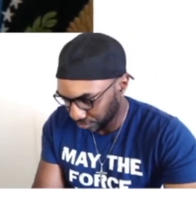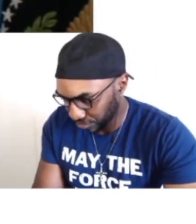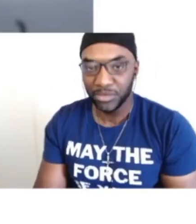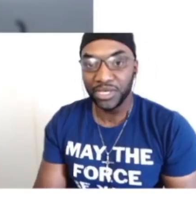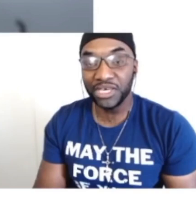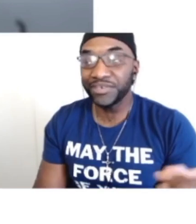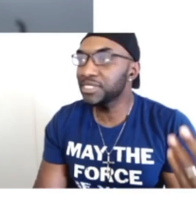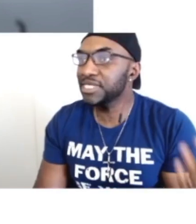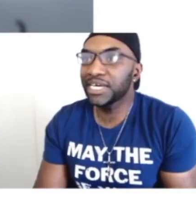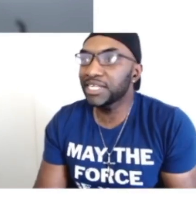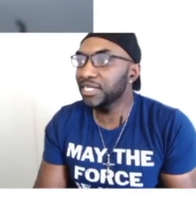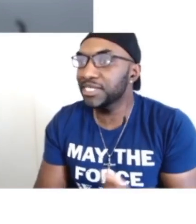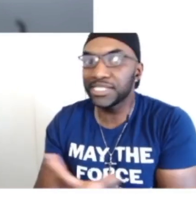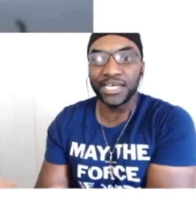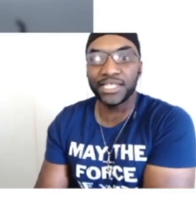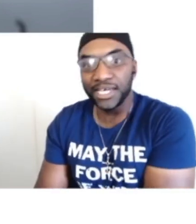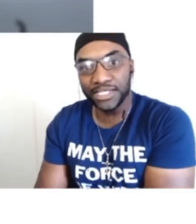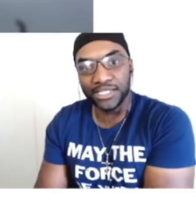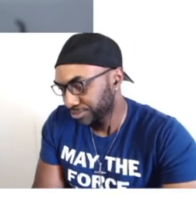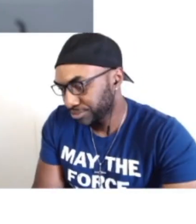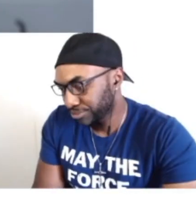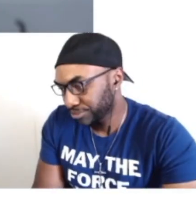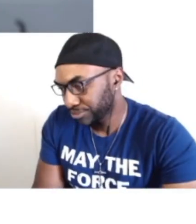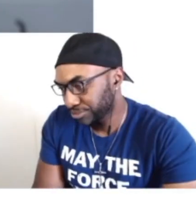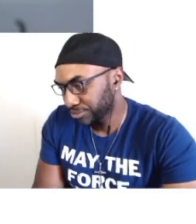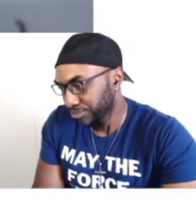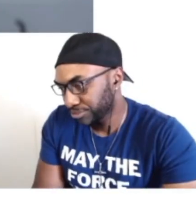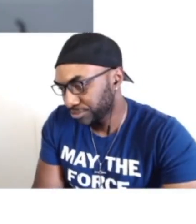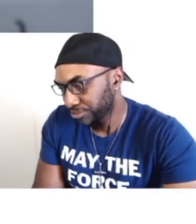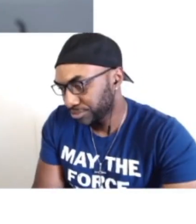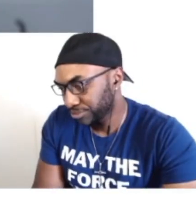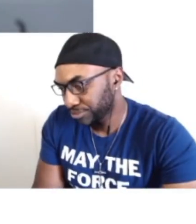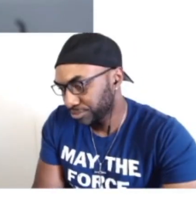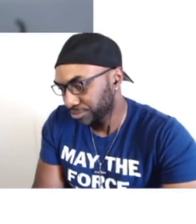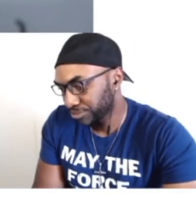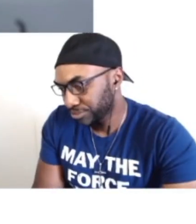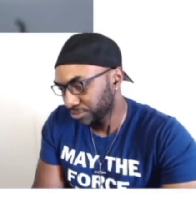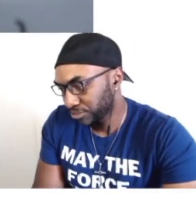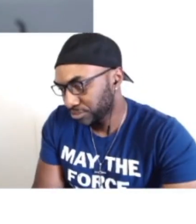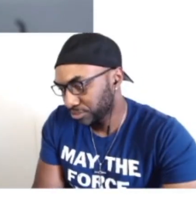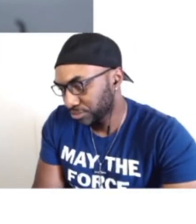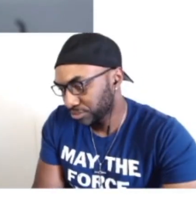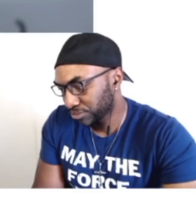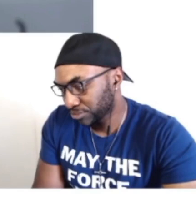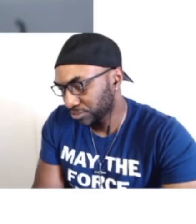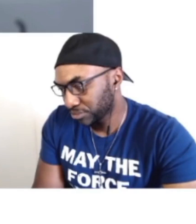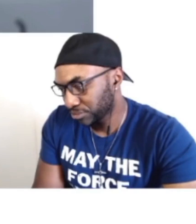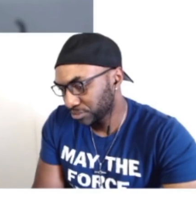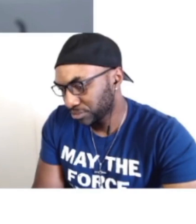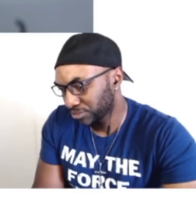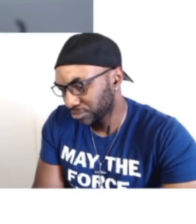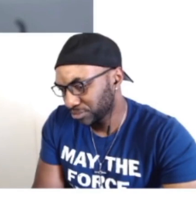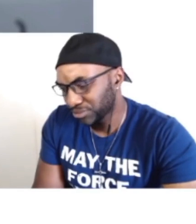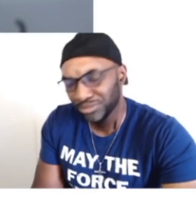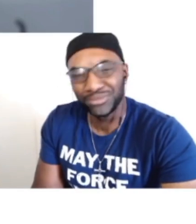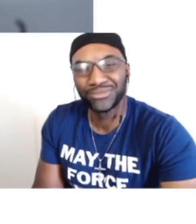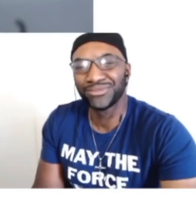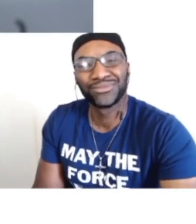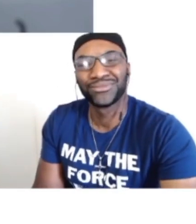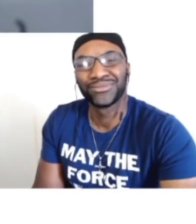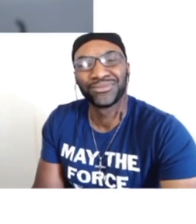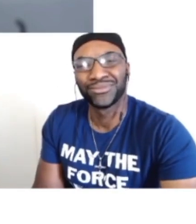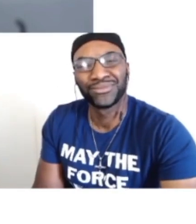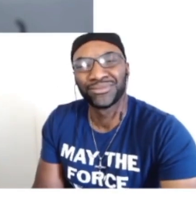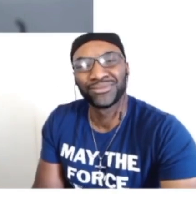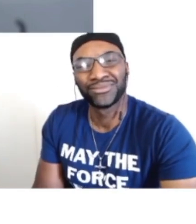priority. Even CNN is saying this. And all across the country, inflation is continuing to impact everyone's wallets. A recent study